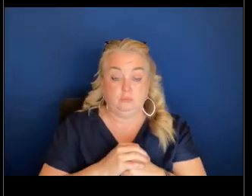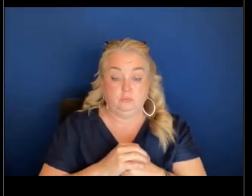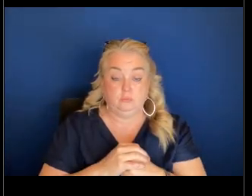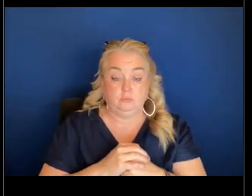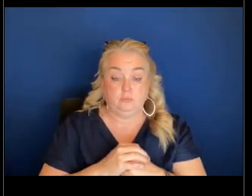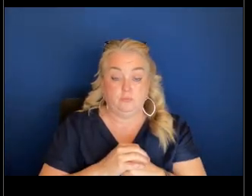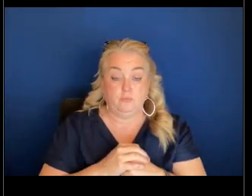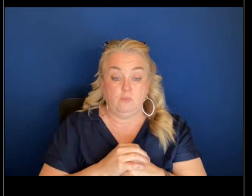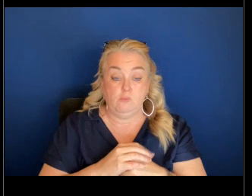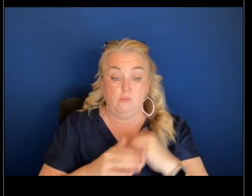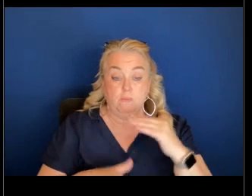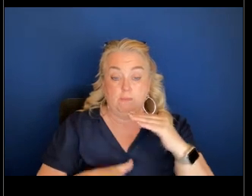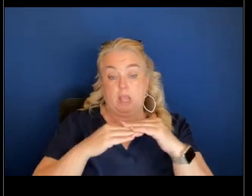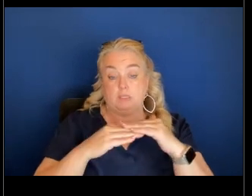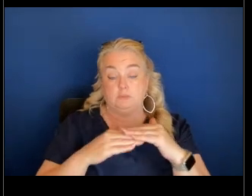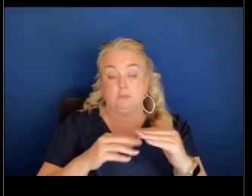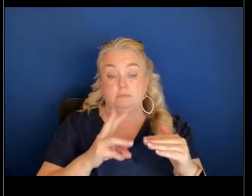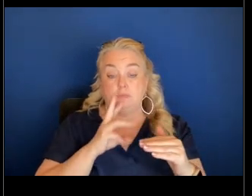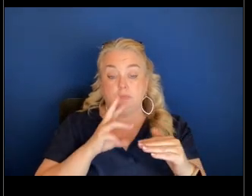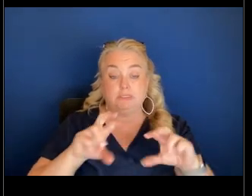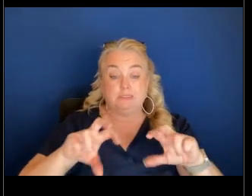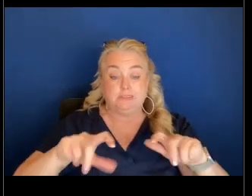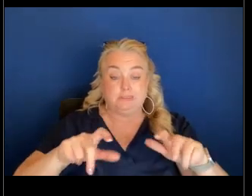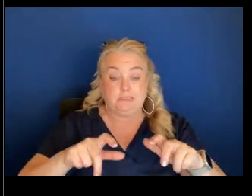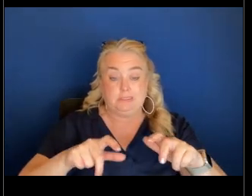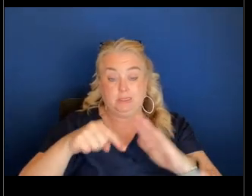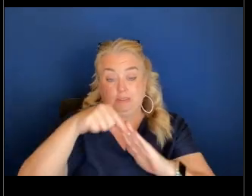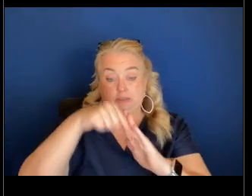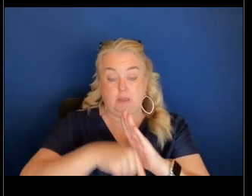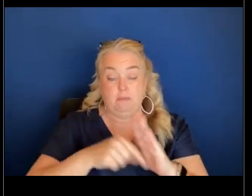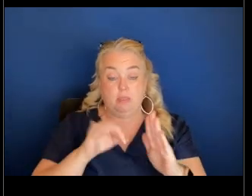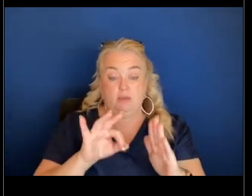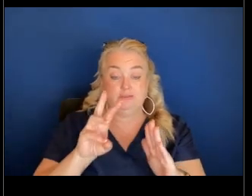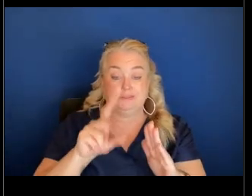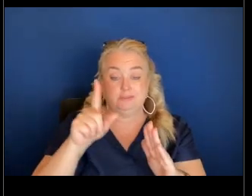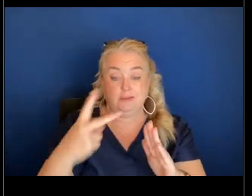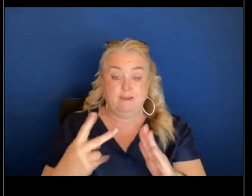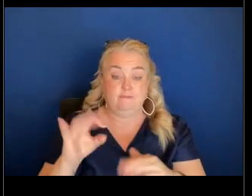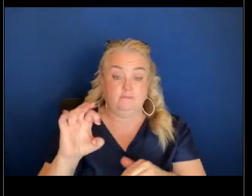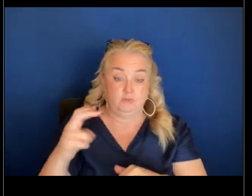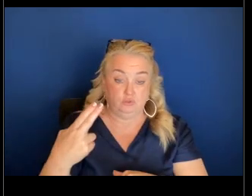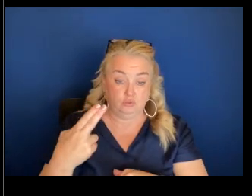a maximum sink depth of 6.5 inches,